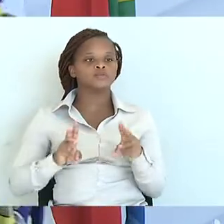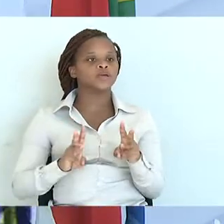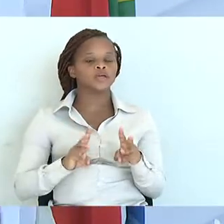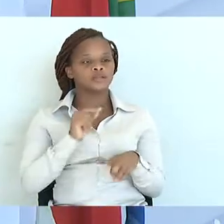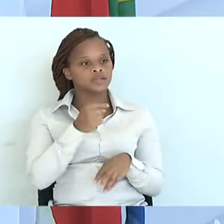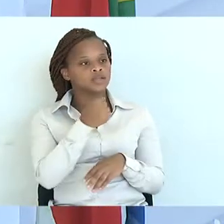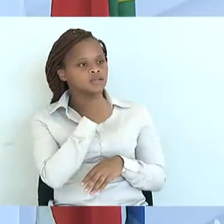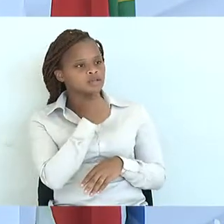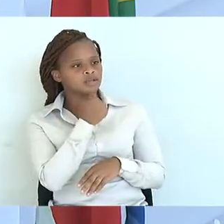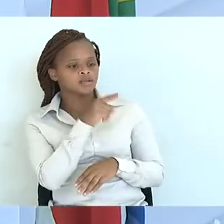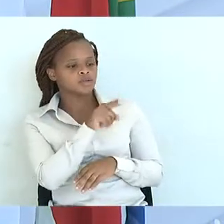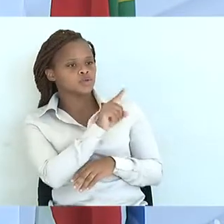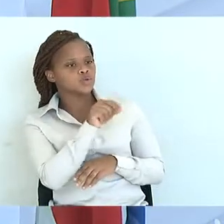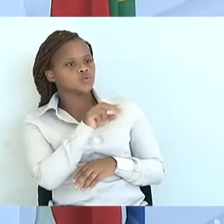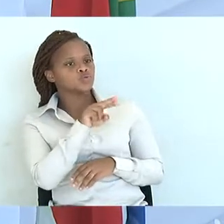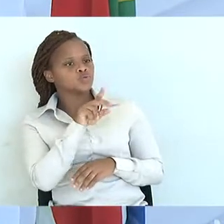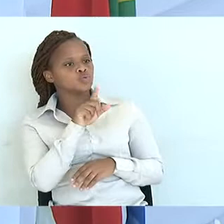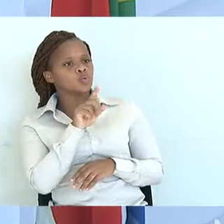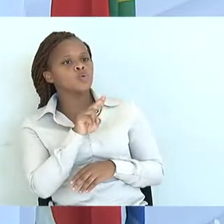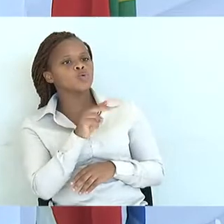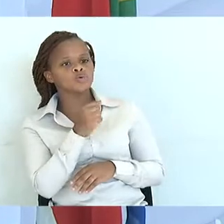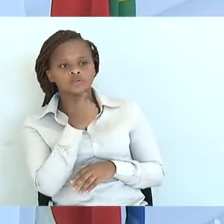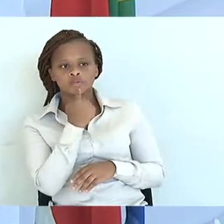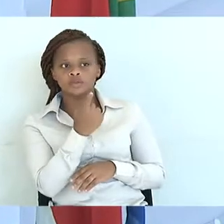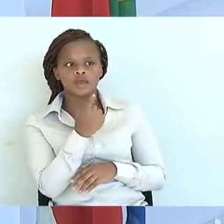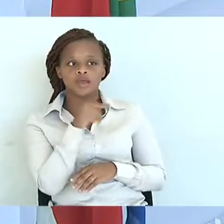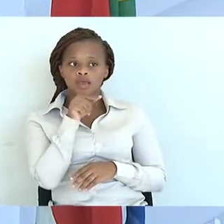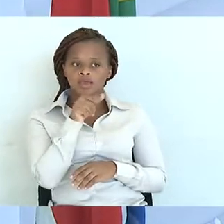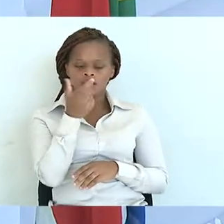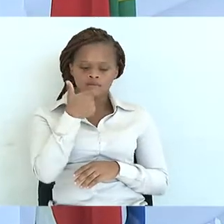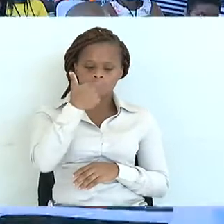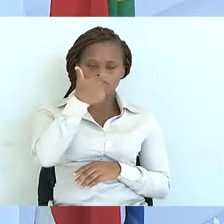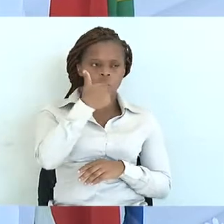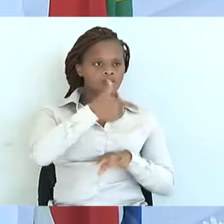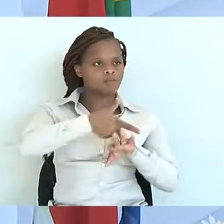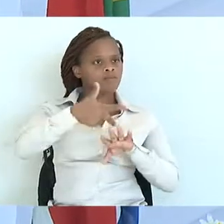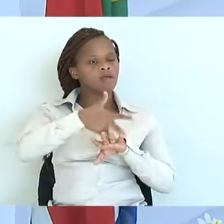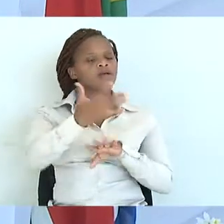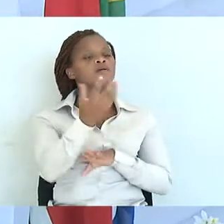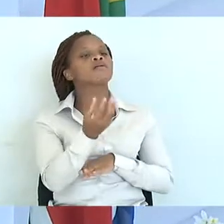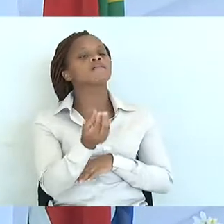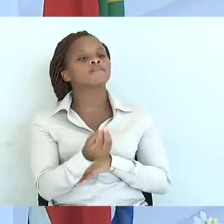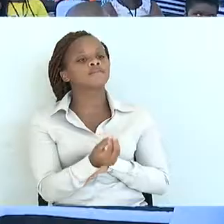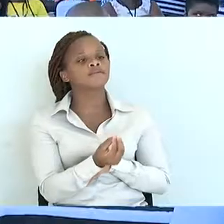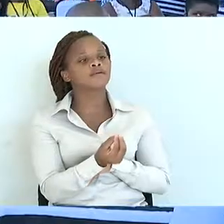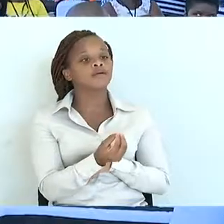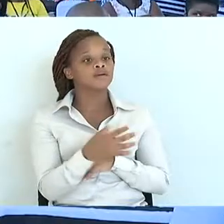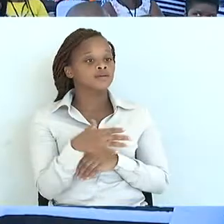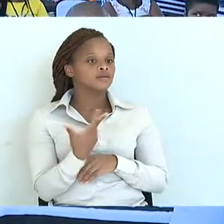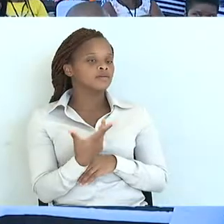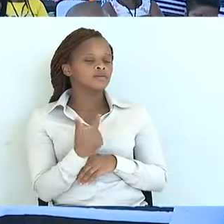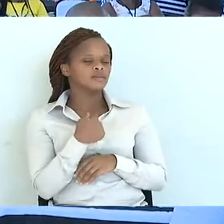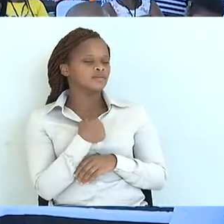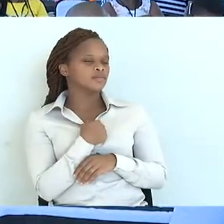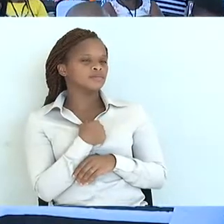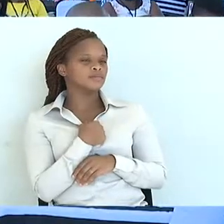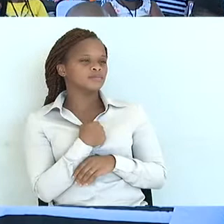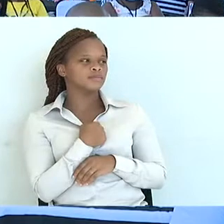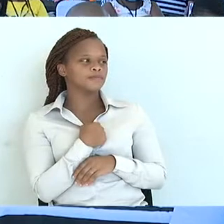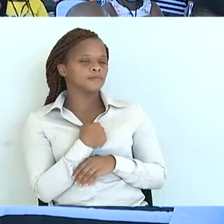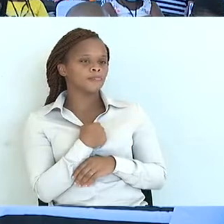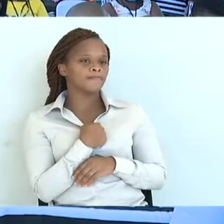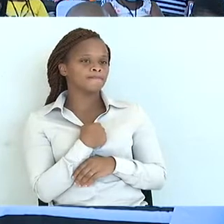indaba ezithesha ukuthi nginegazi lasebukhosini. Uthi kangilona lokho. Cha okwami lokho bokuraiswa